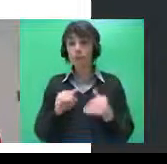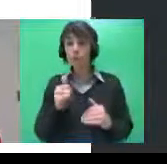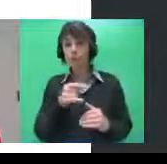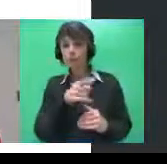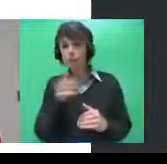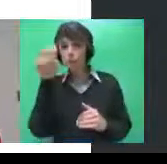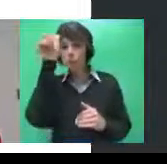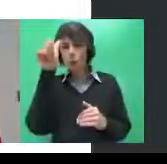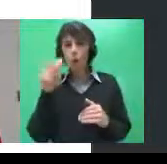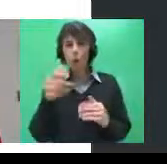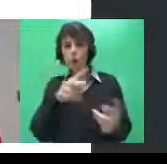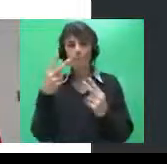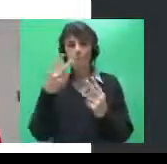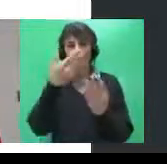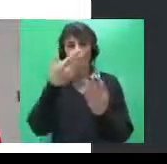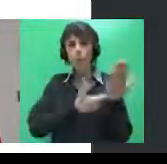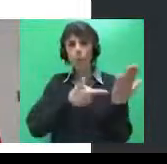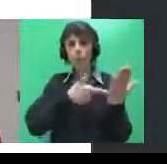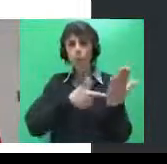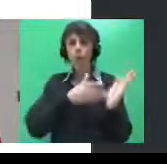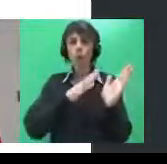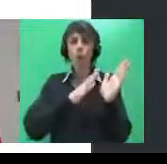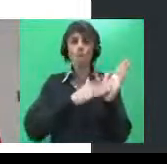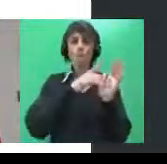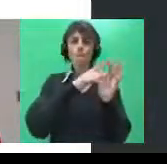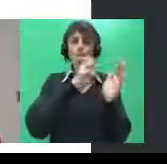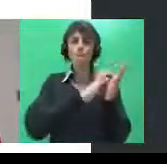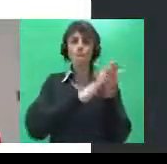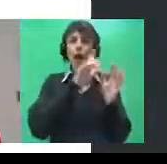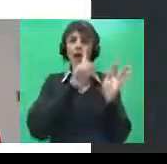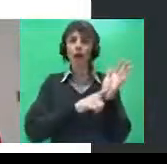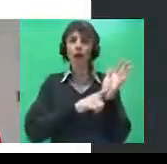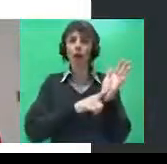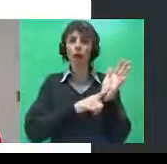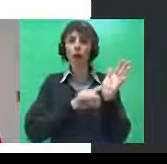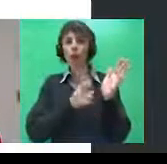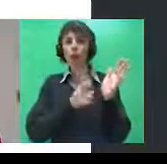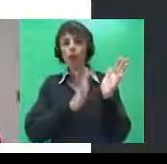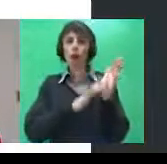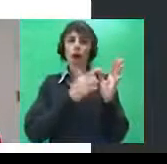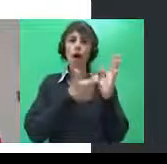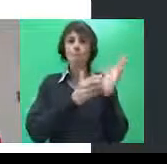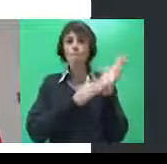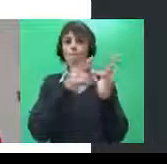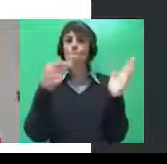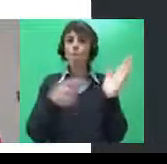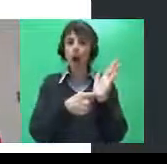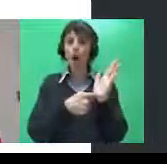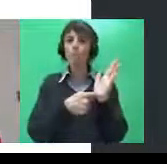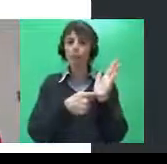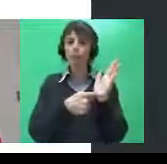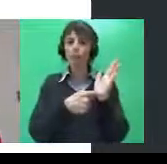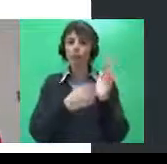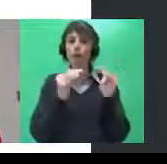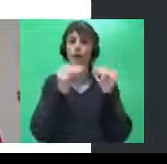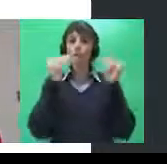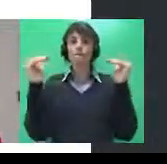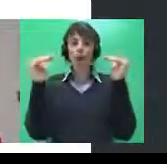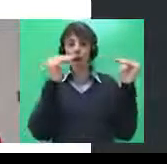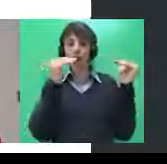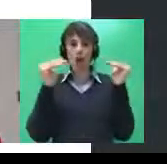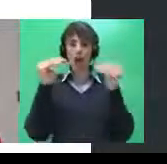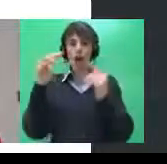Michael Marmot's review, which really shaped back 10 years ago, his publication, Fair Society, Healthy Lives, really